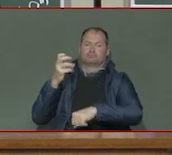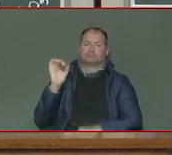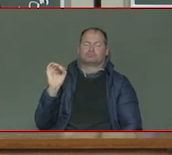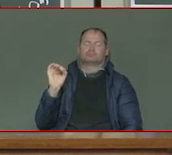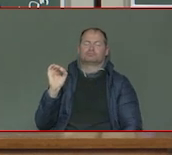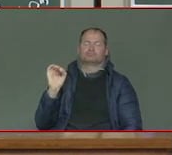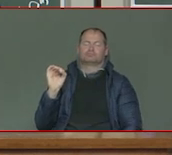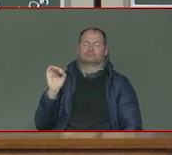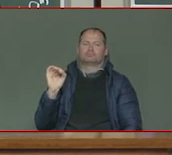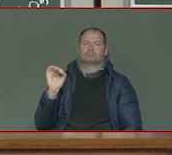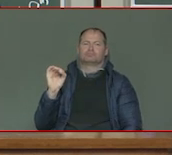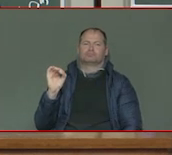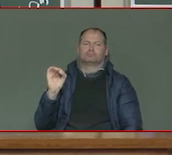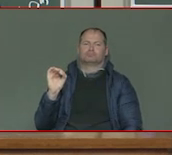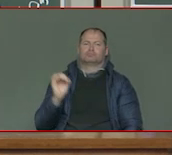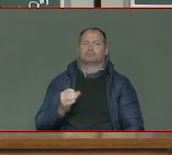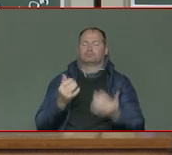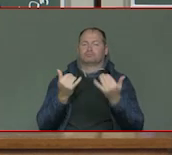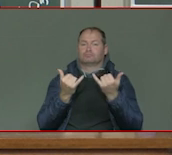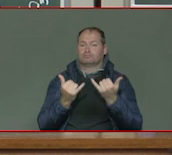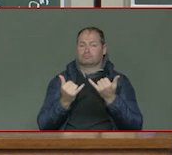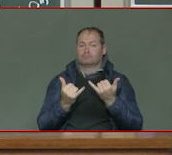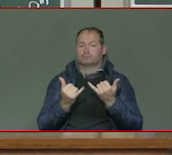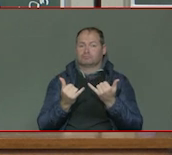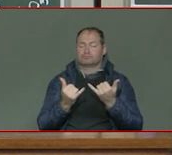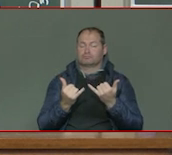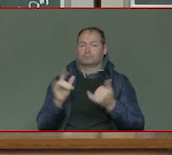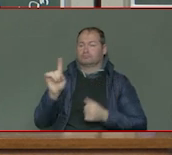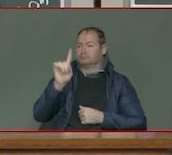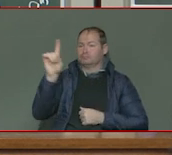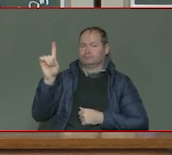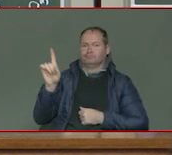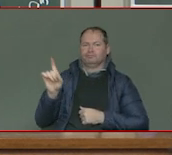Correct. Now people, they will